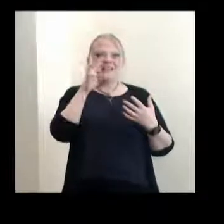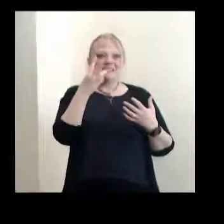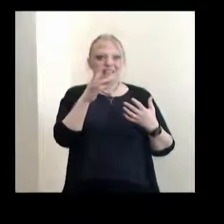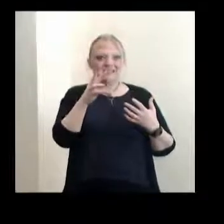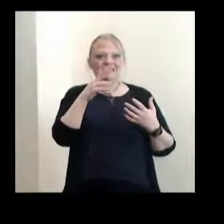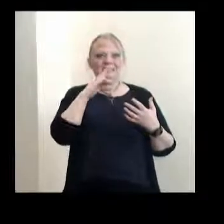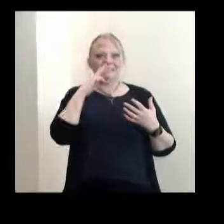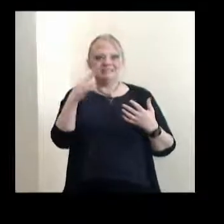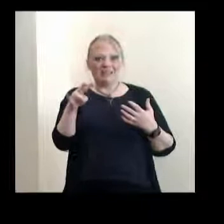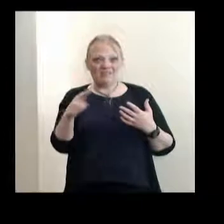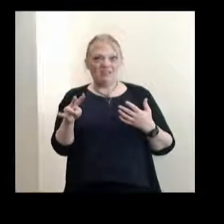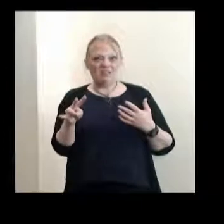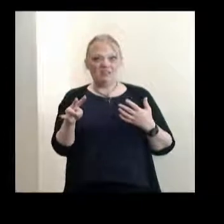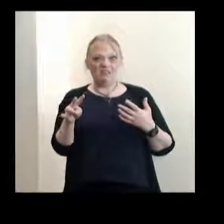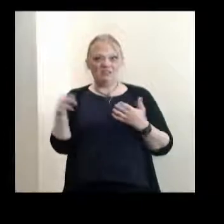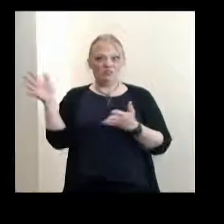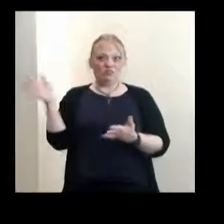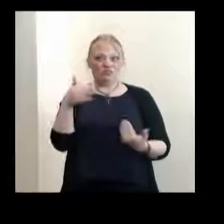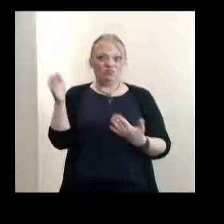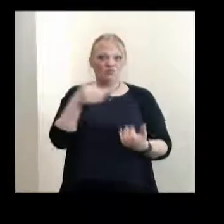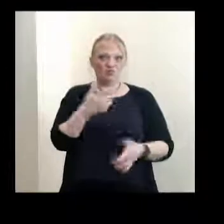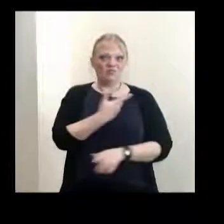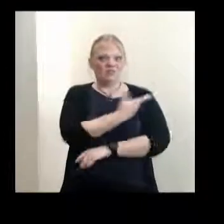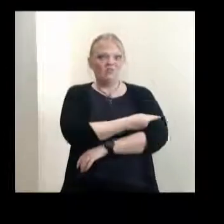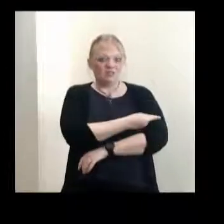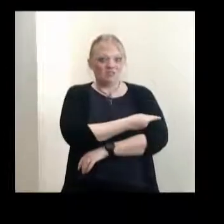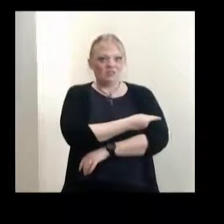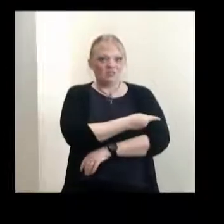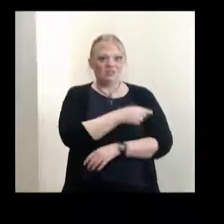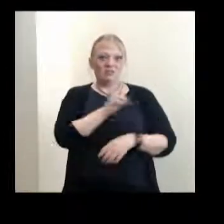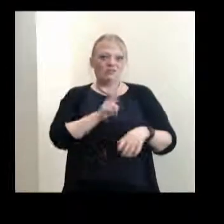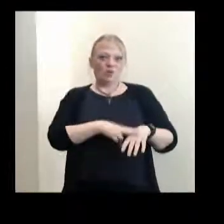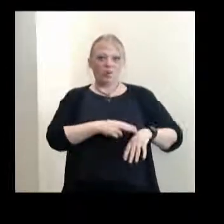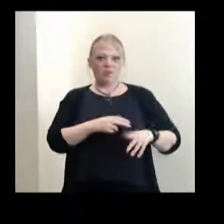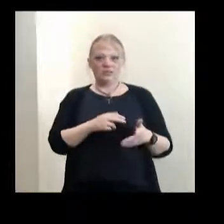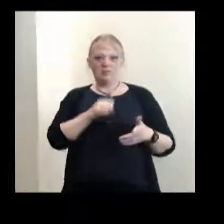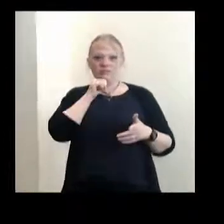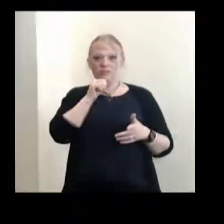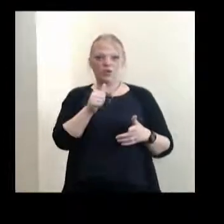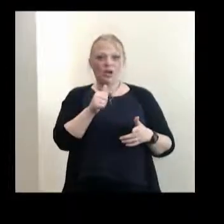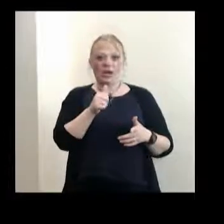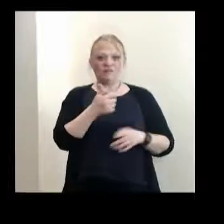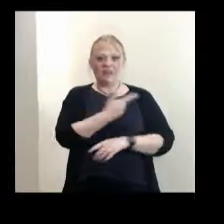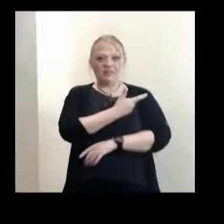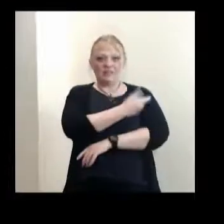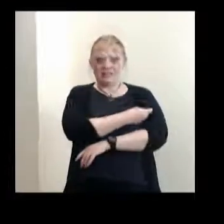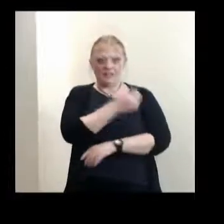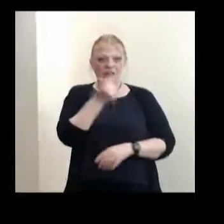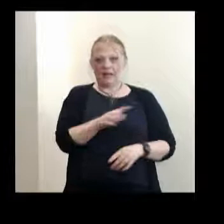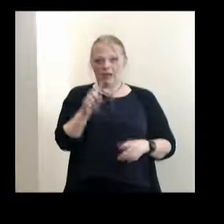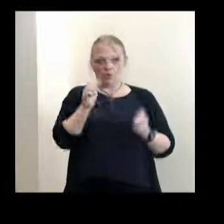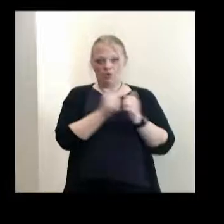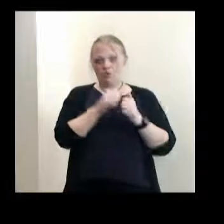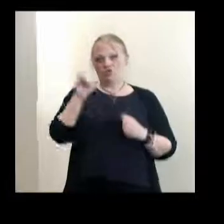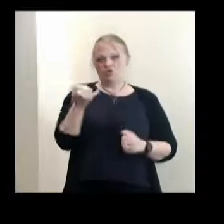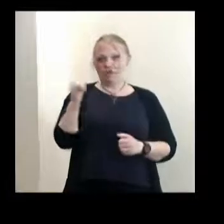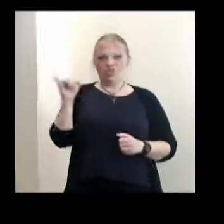try to get those people vaccinated. And of course, we're not going to be vaccinating anybody with Johnson & Johnson